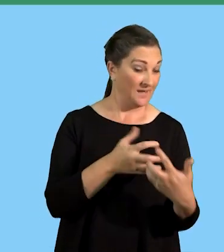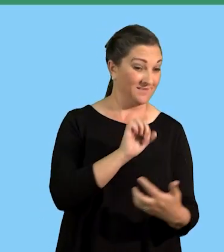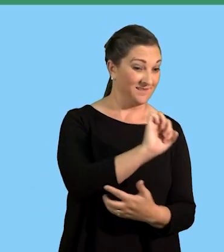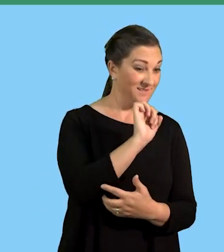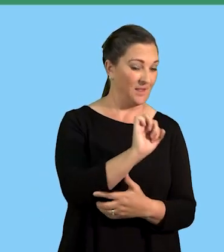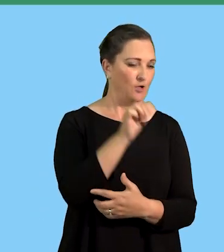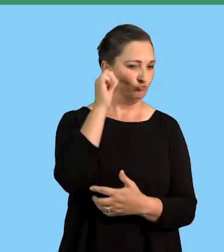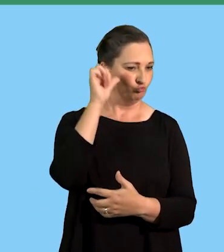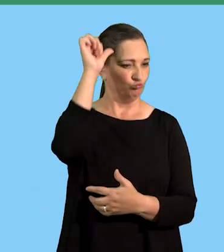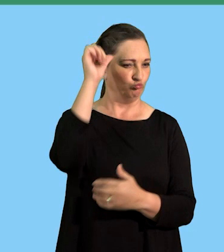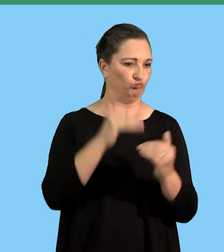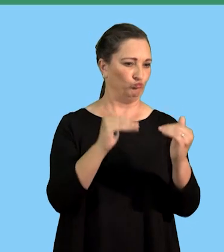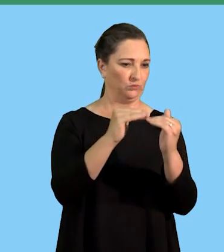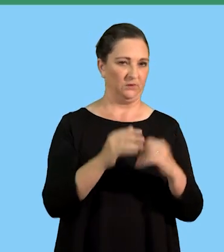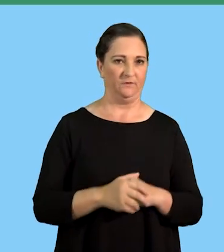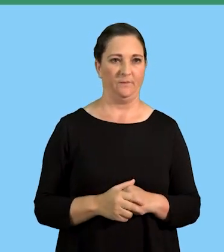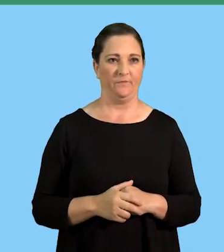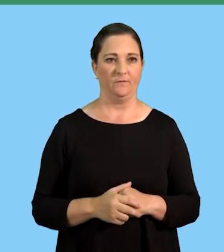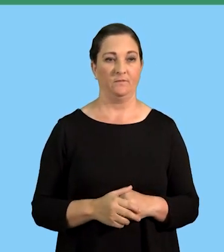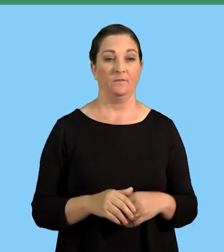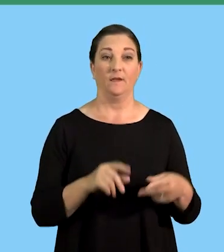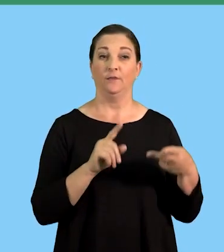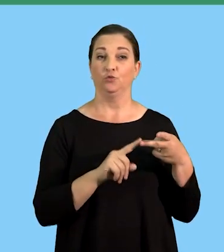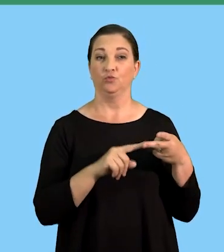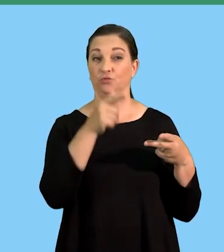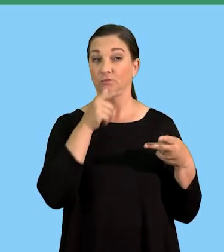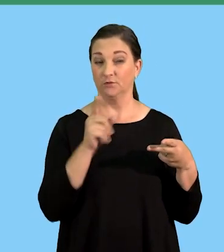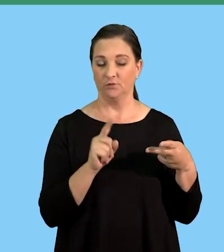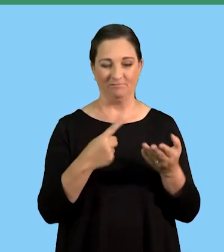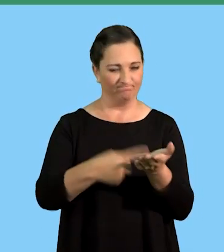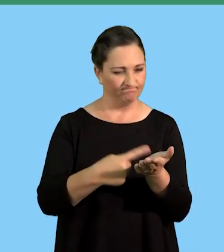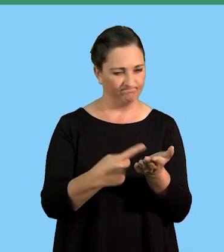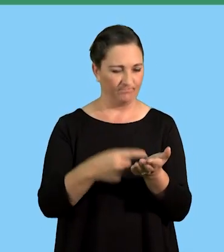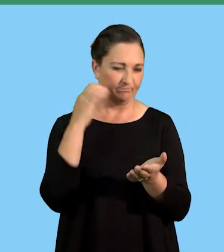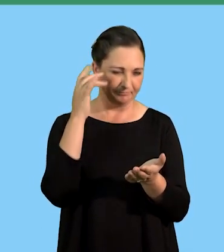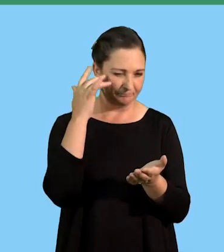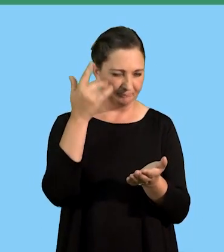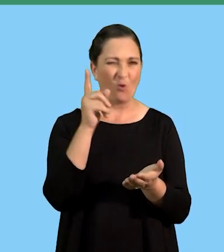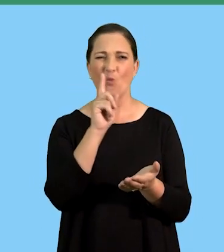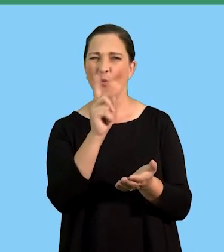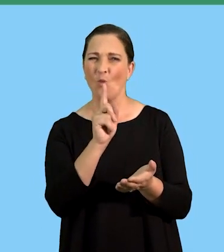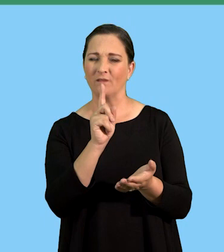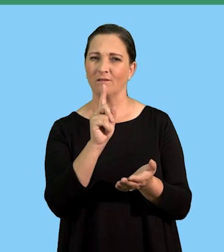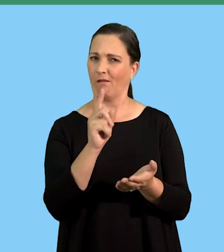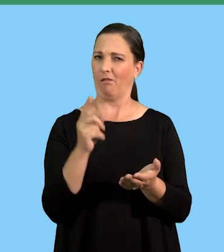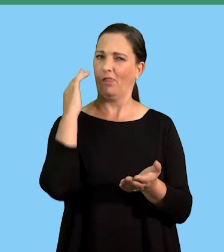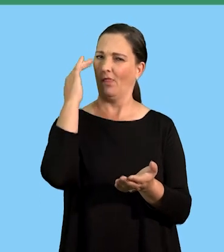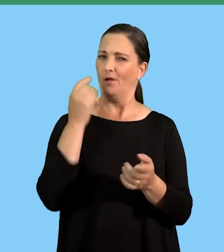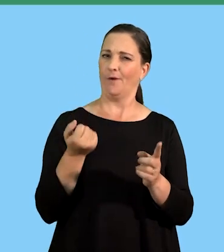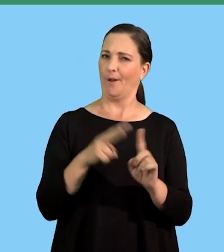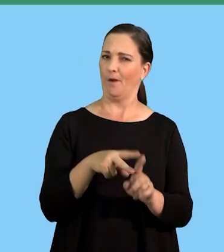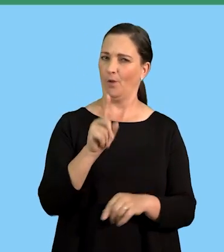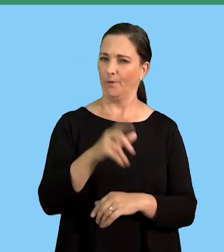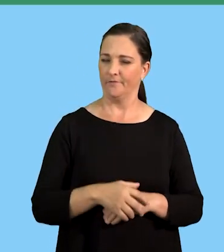leadership theory that TATO is applying. Number 2 says now, discuss the leadership theory applied by TATO.